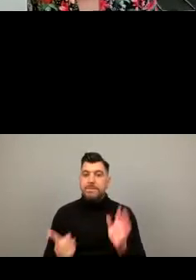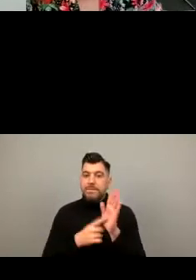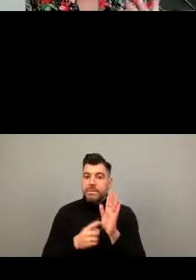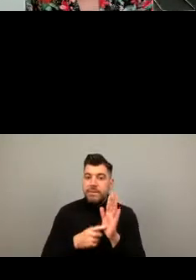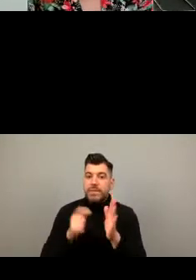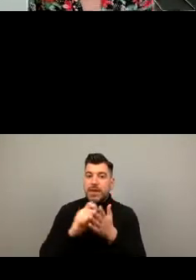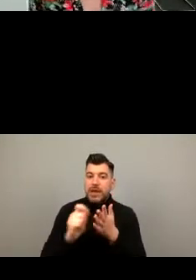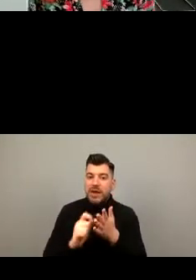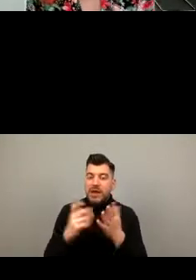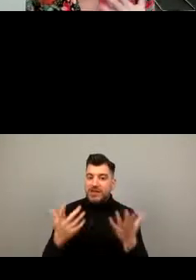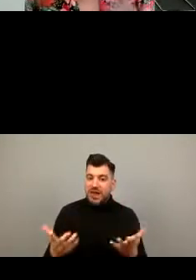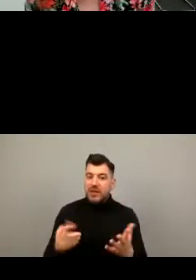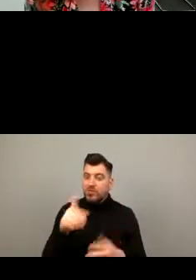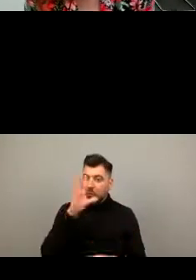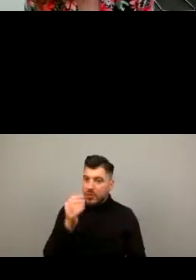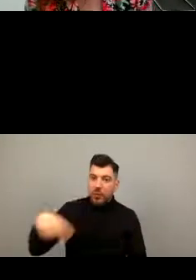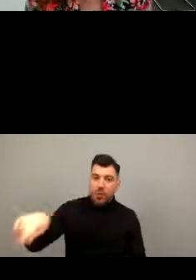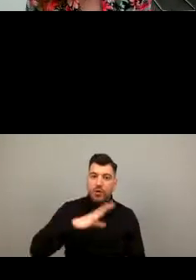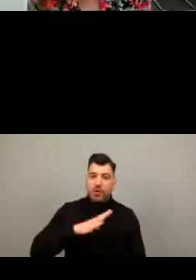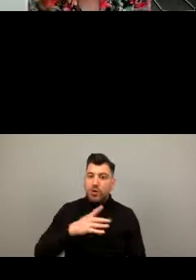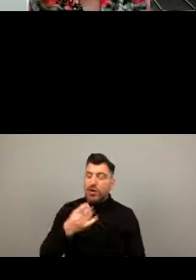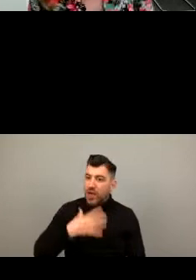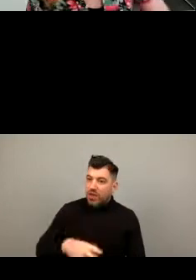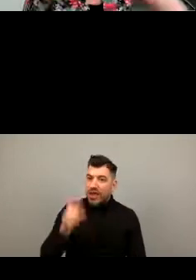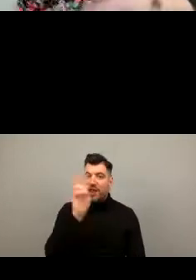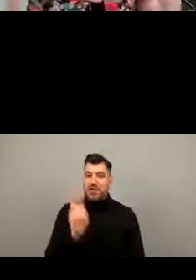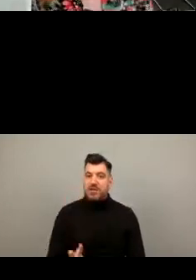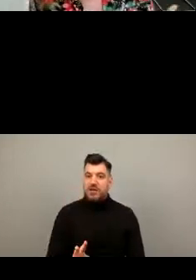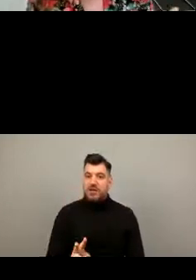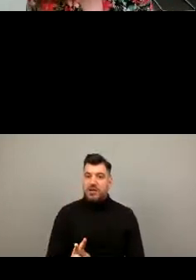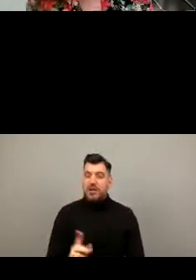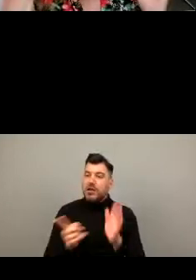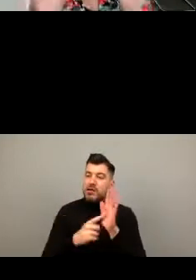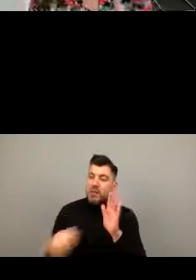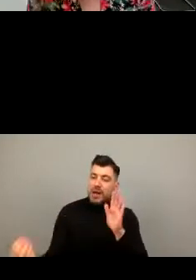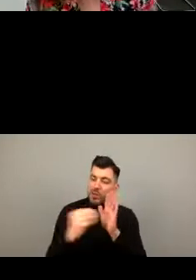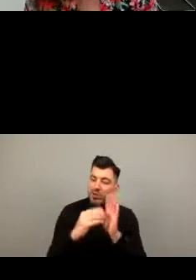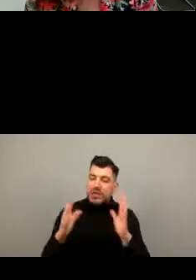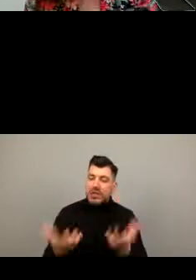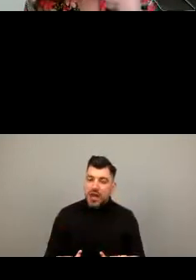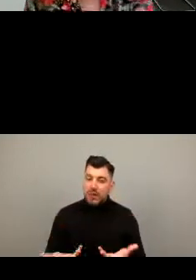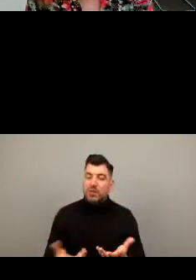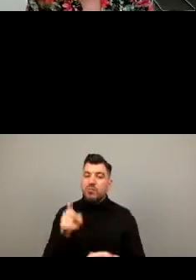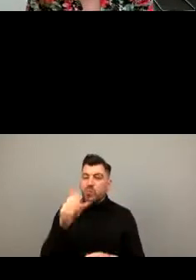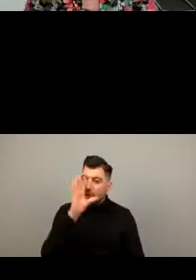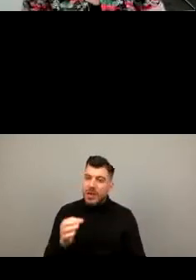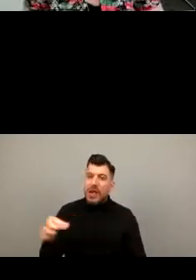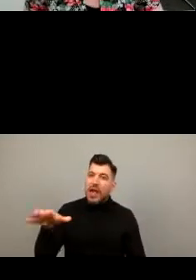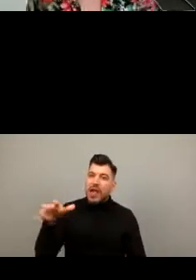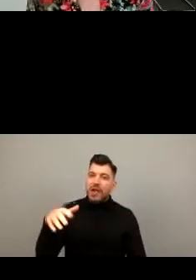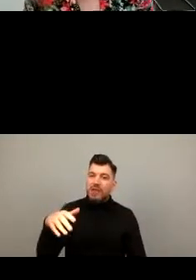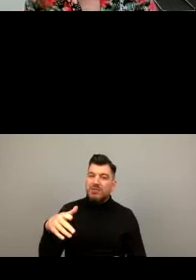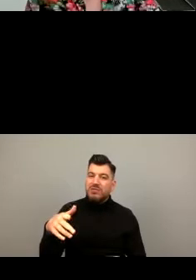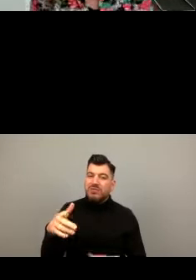should just make sure that you write something that your audience actually wants to read. it should add something to all the junk that's already out there on the internet. It